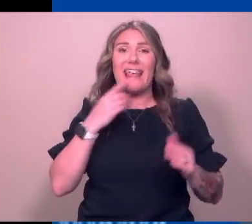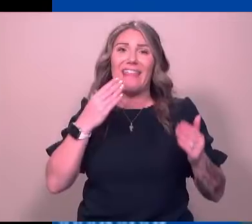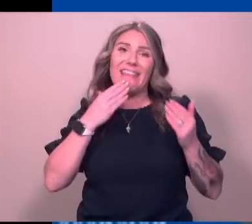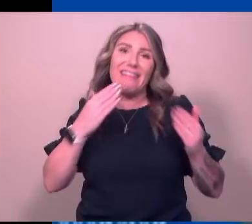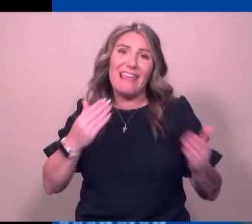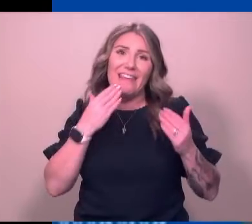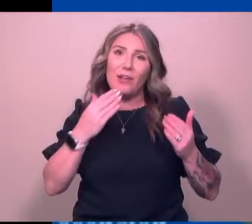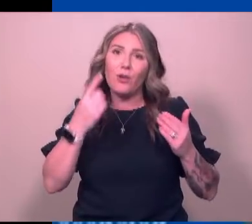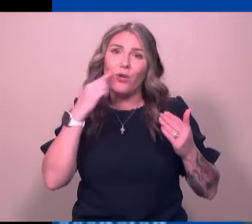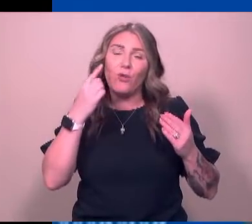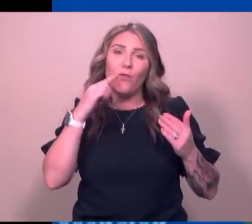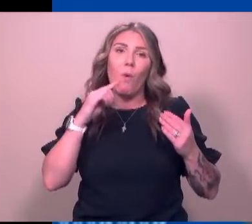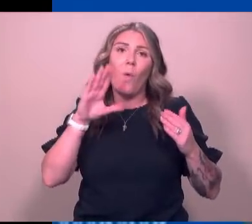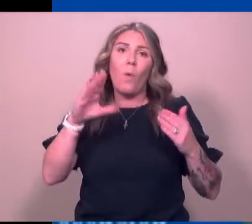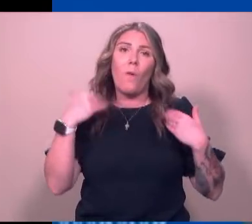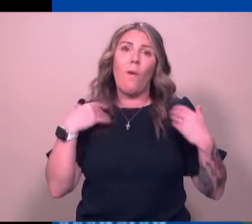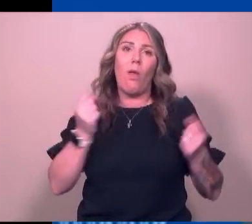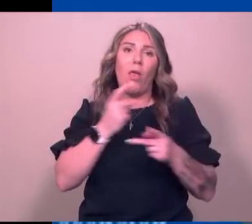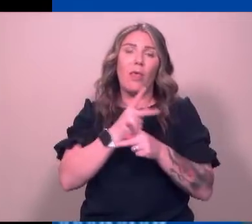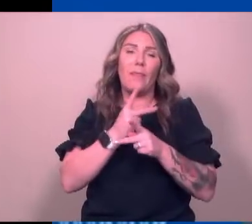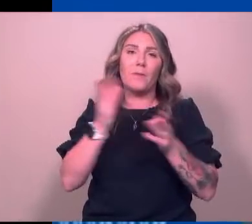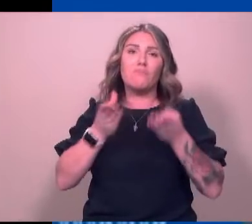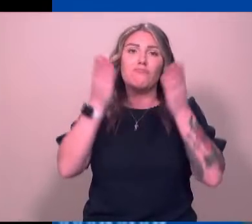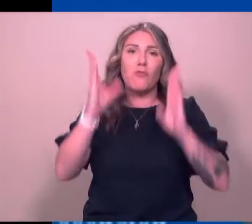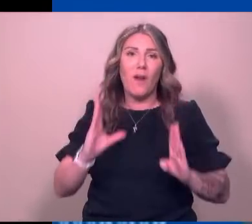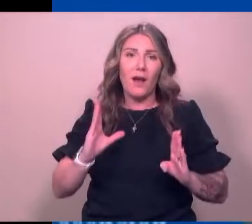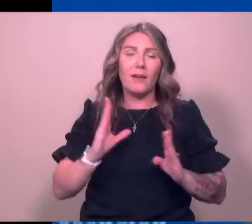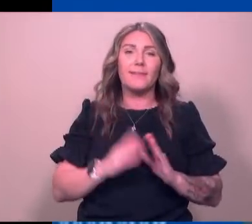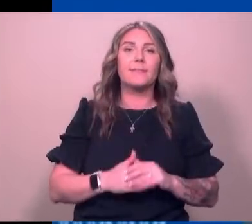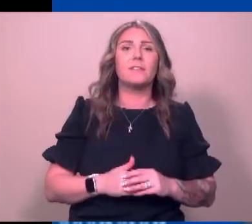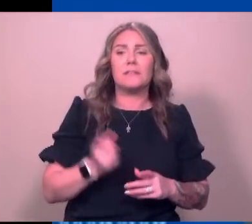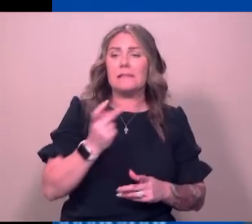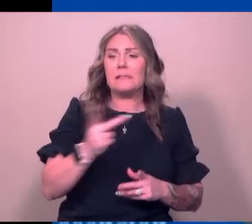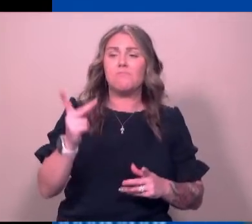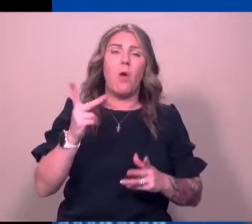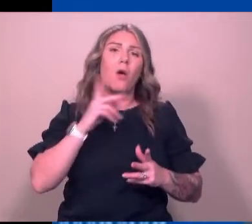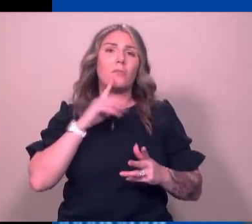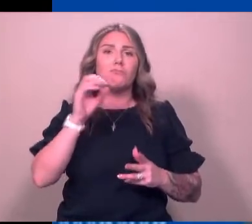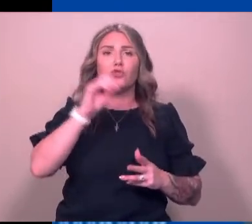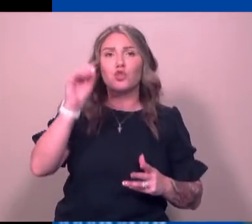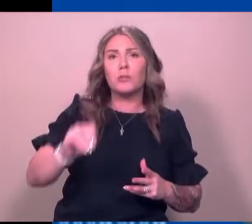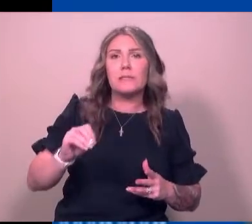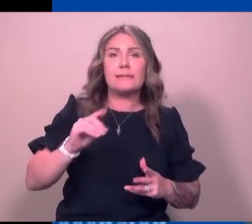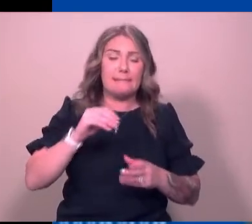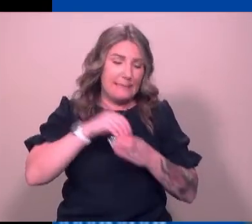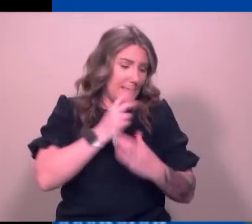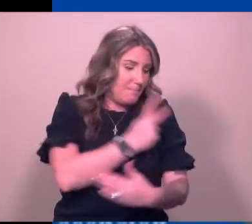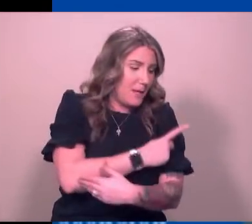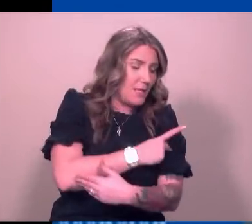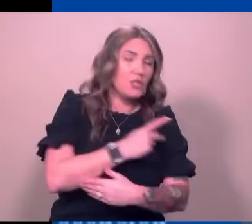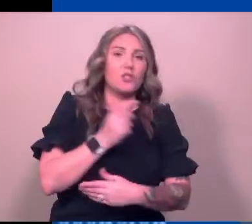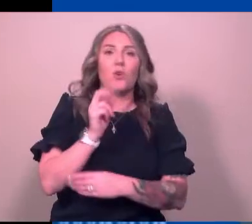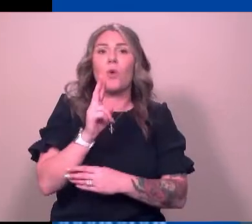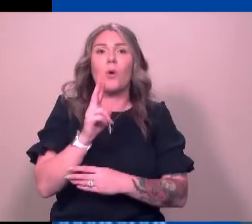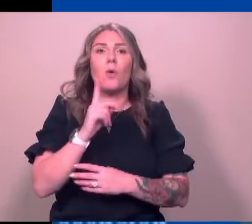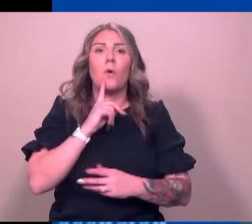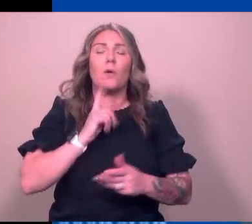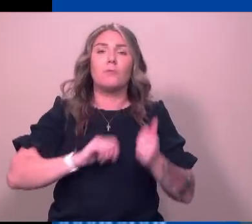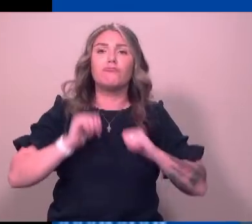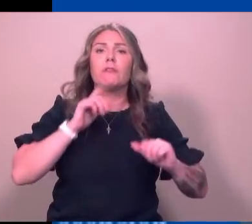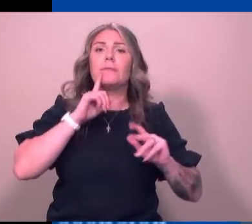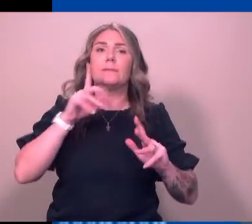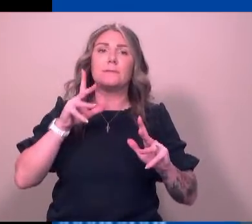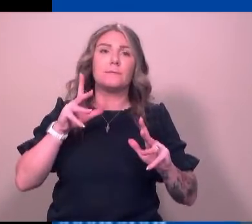healthcare providers. We have seen a small fraction of patients who have been either impatient or sometimes have been aggressive